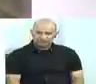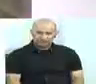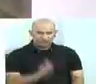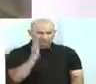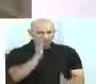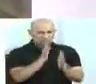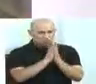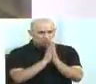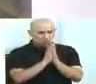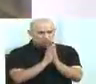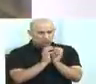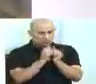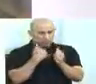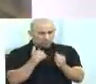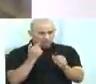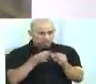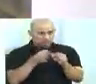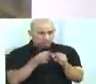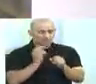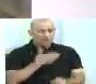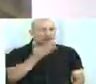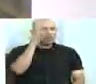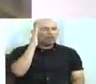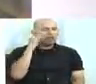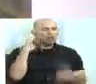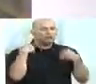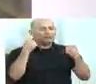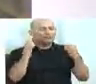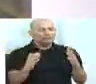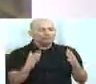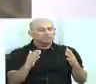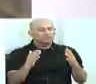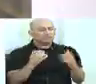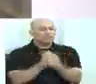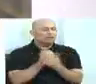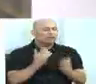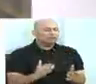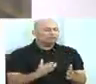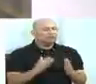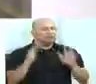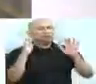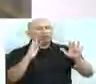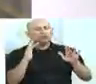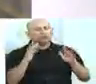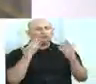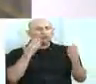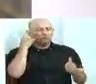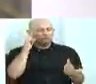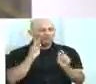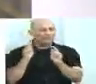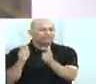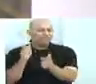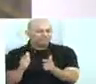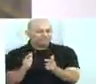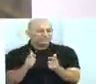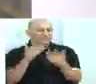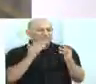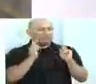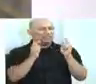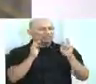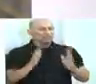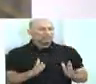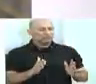Will you pray with me, please? Our God, our healer, our lover, our mercy, we thank you for these gifts. We thank you for the